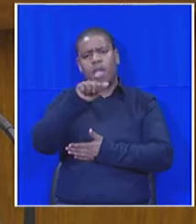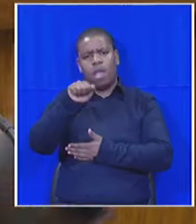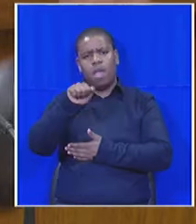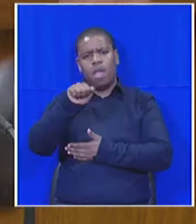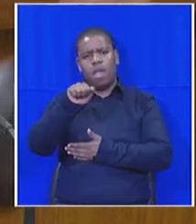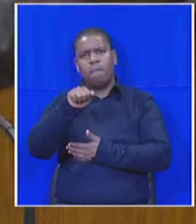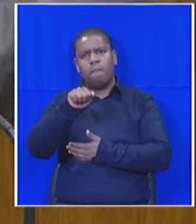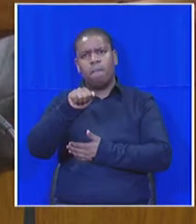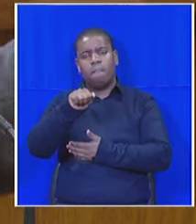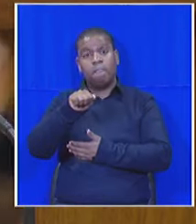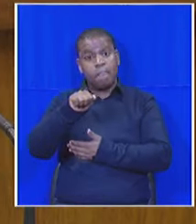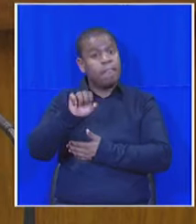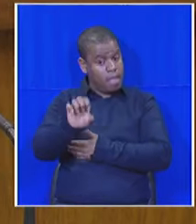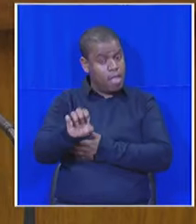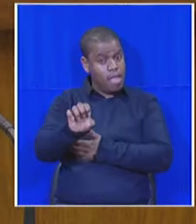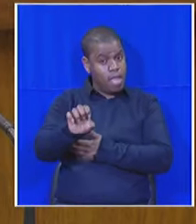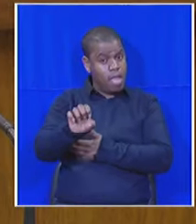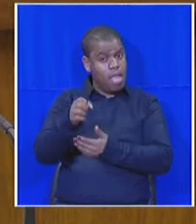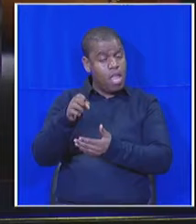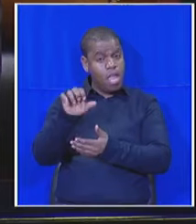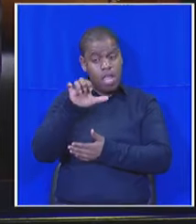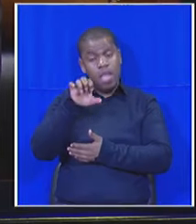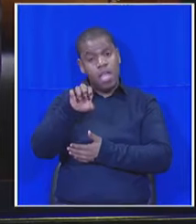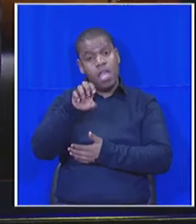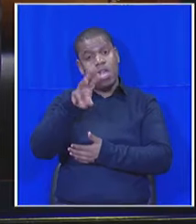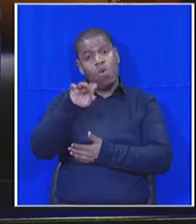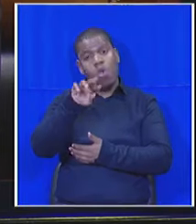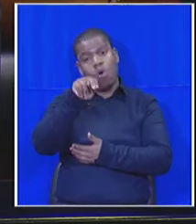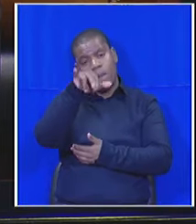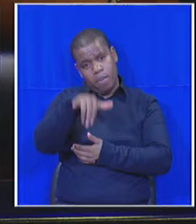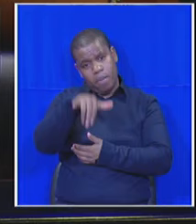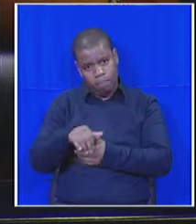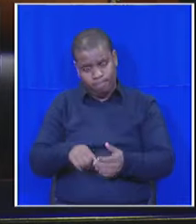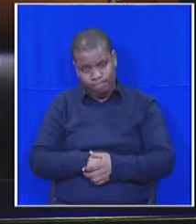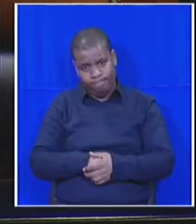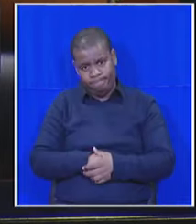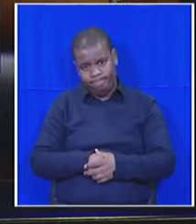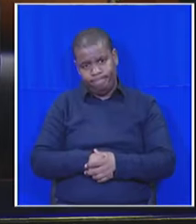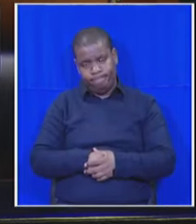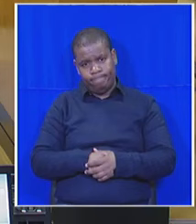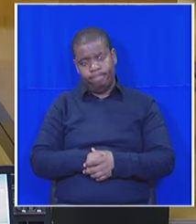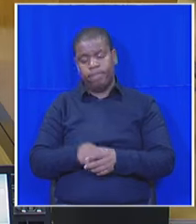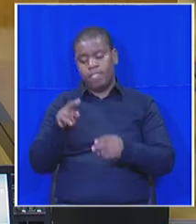African, on the economy class. Thank you very much. The National Freedom Party supports this budget.